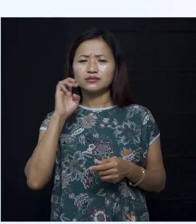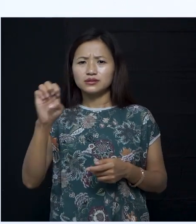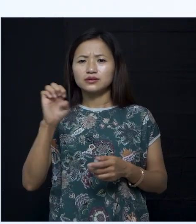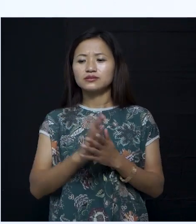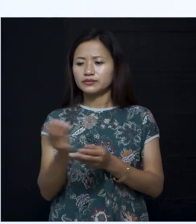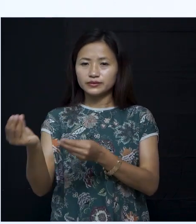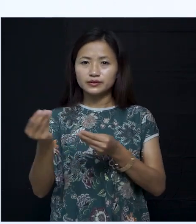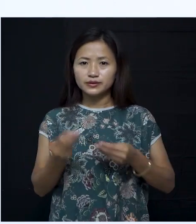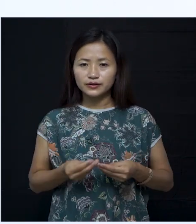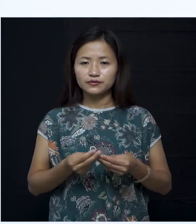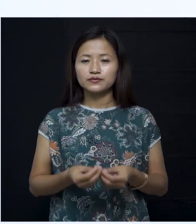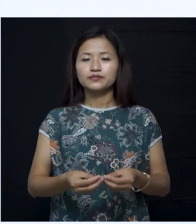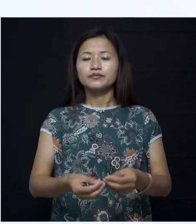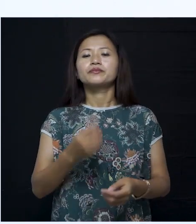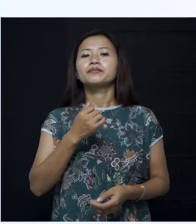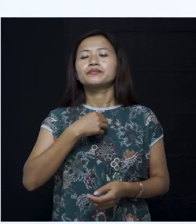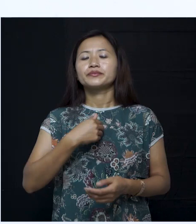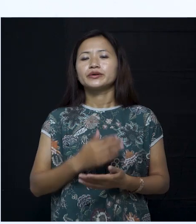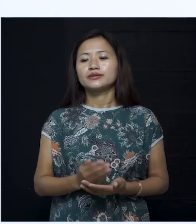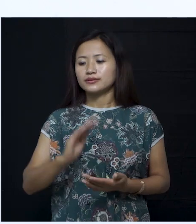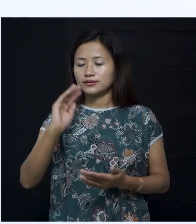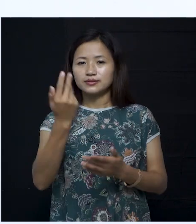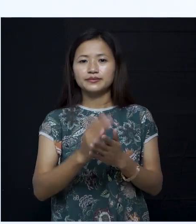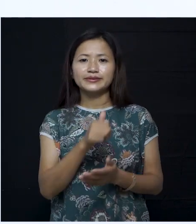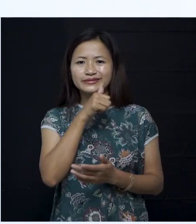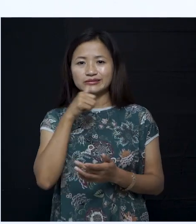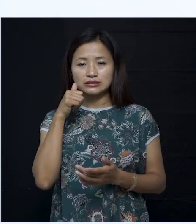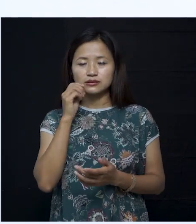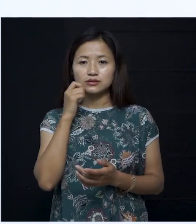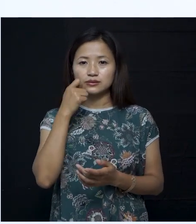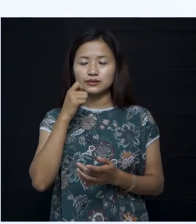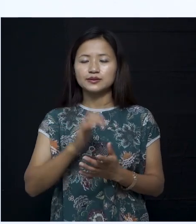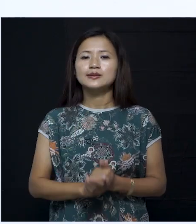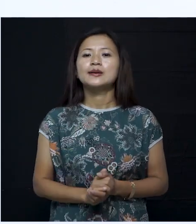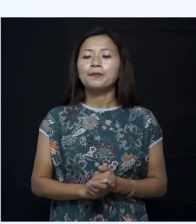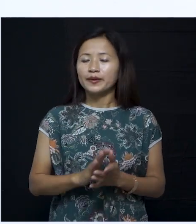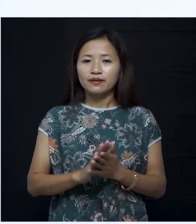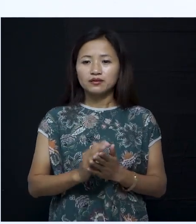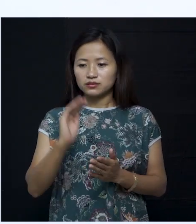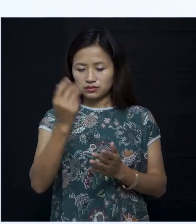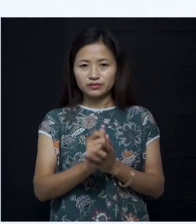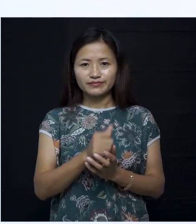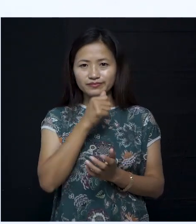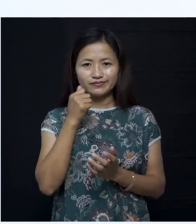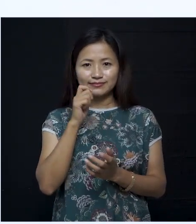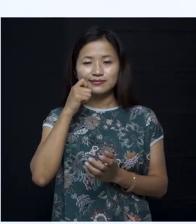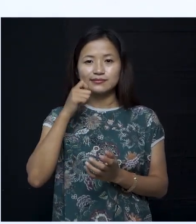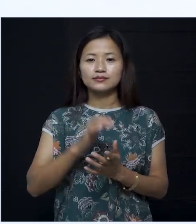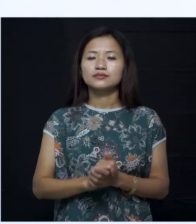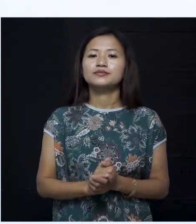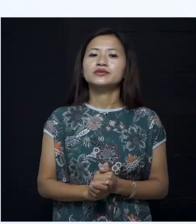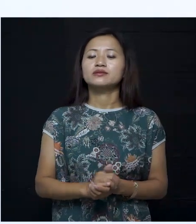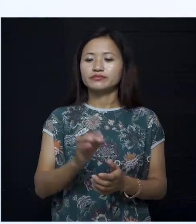do you think is telling you the amount of the sweets? I'm sure you got it by now. It's some sweets, right? So let's find at least